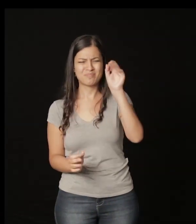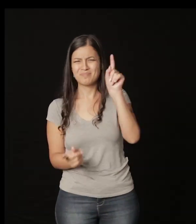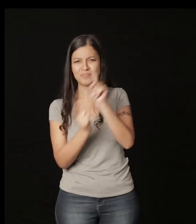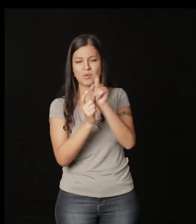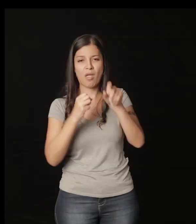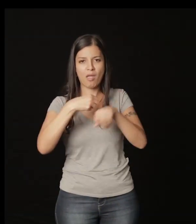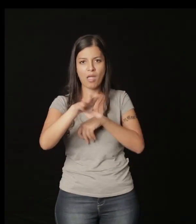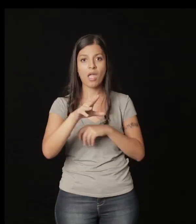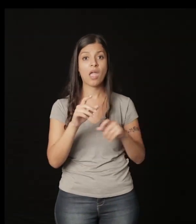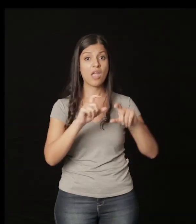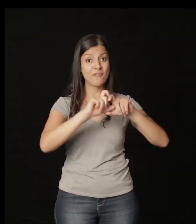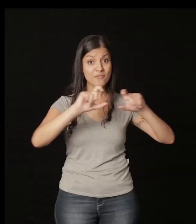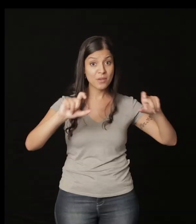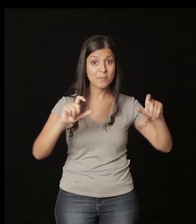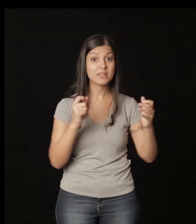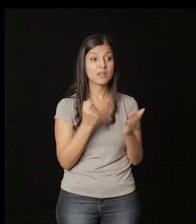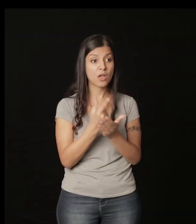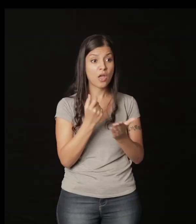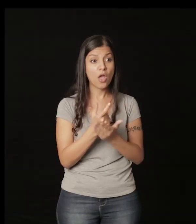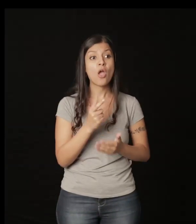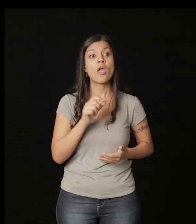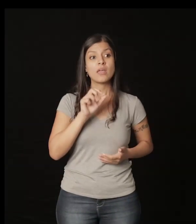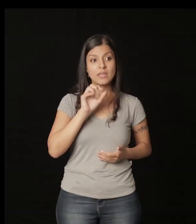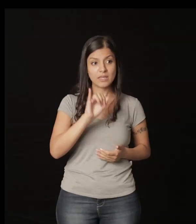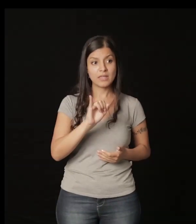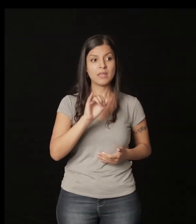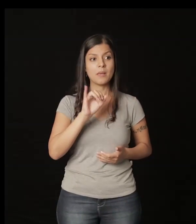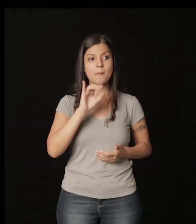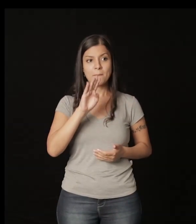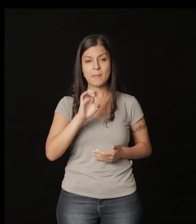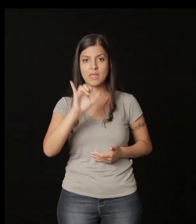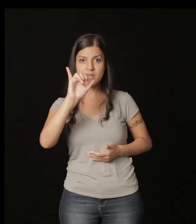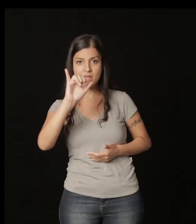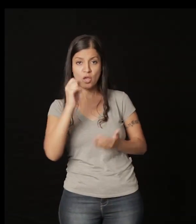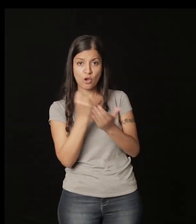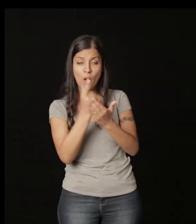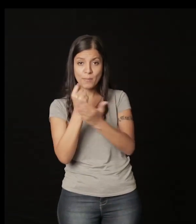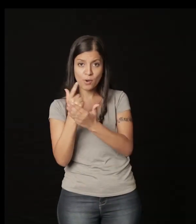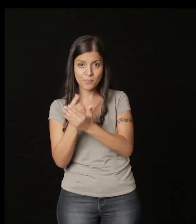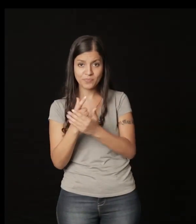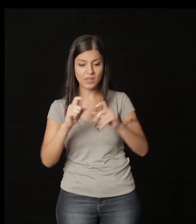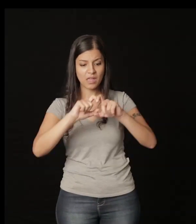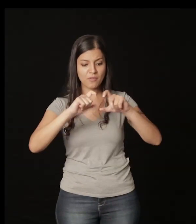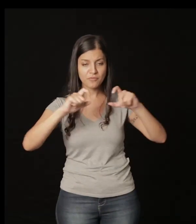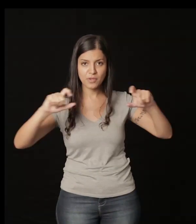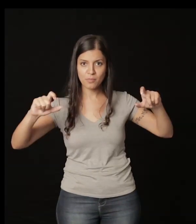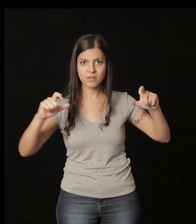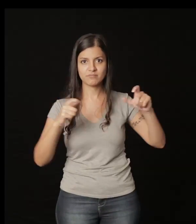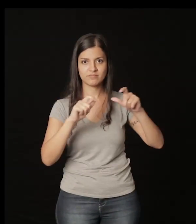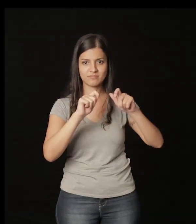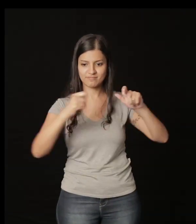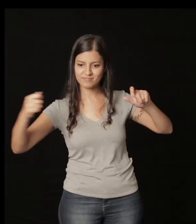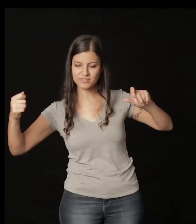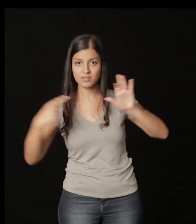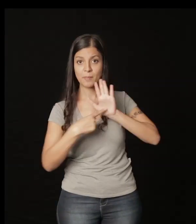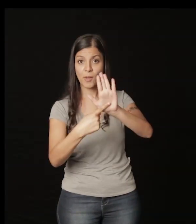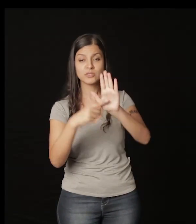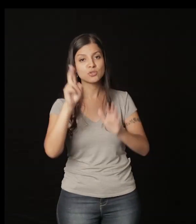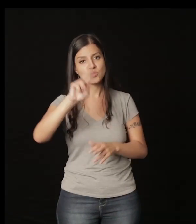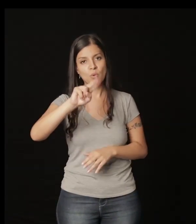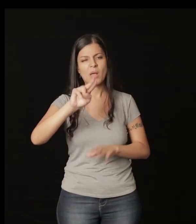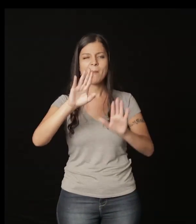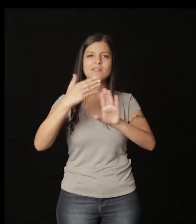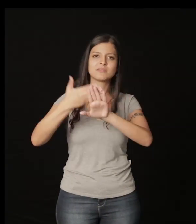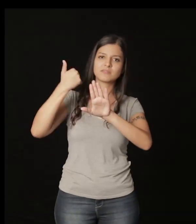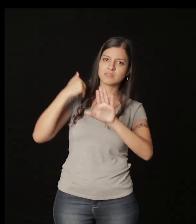short, we bought a lot of this racist film on eBay. This is rolls of film that had never been exposed, but was from